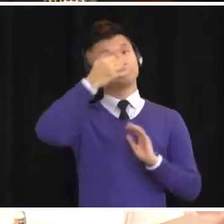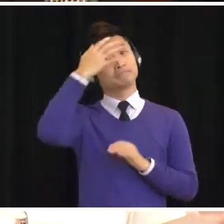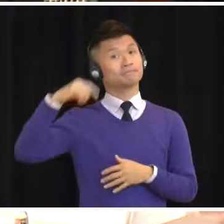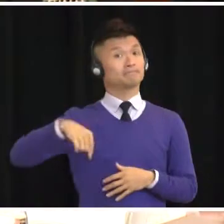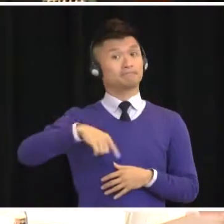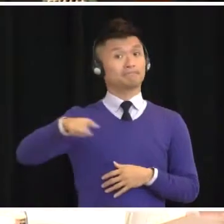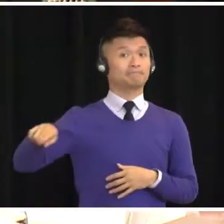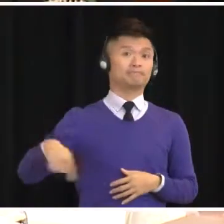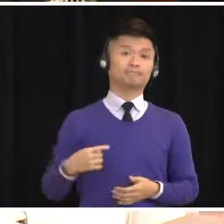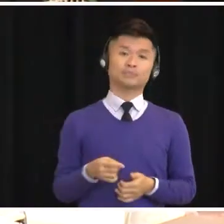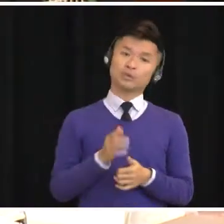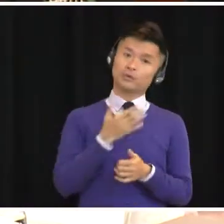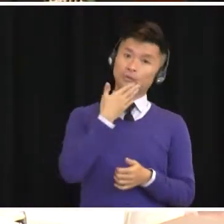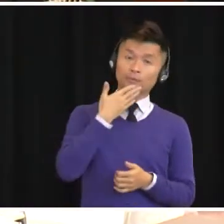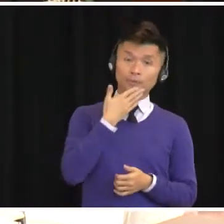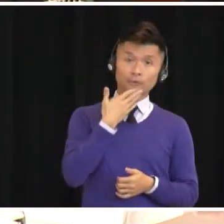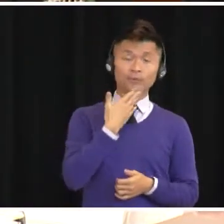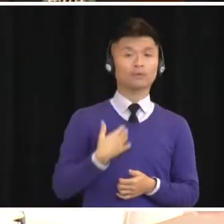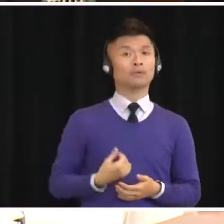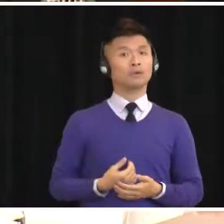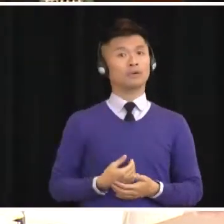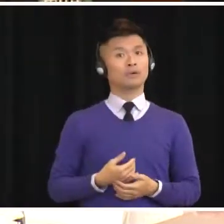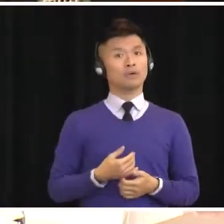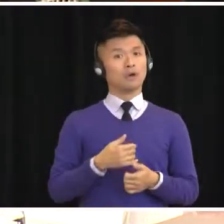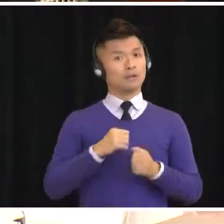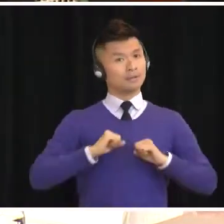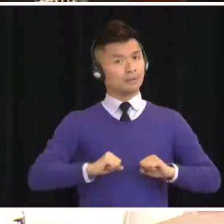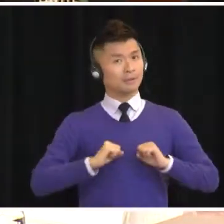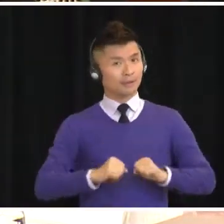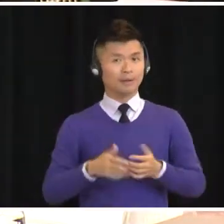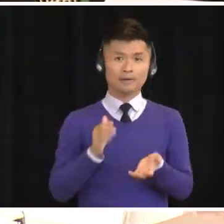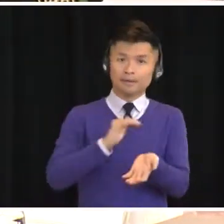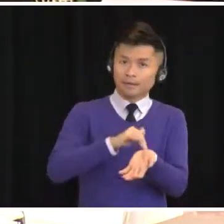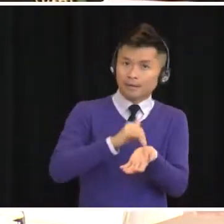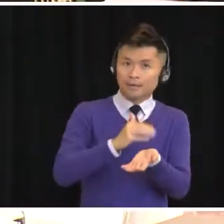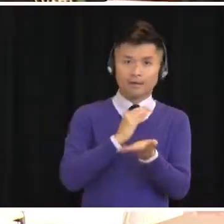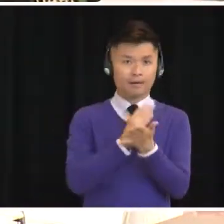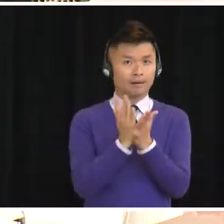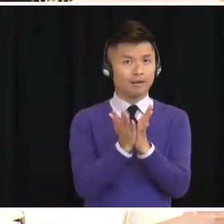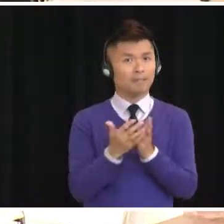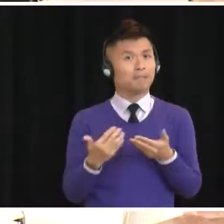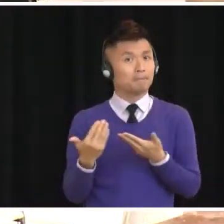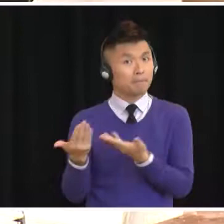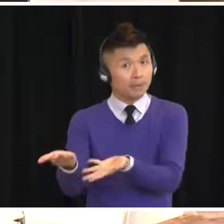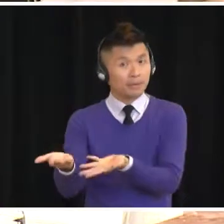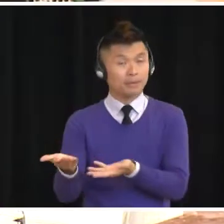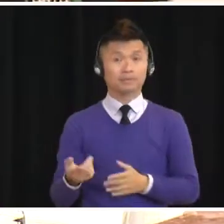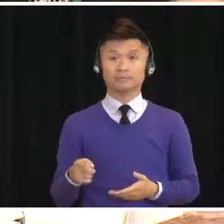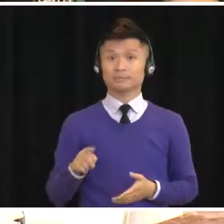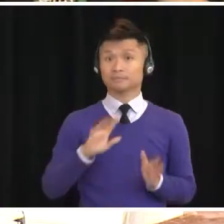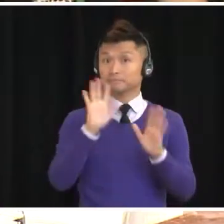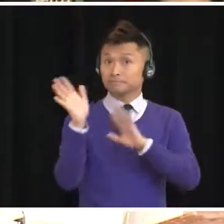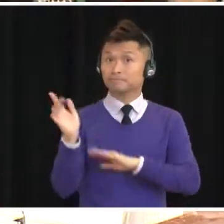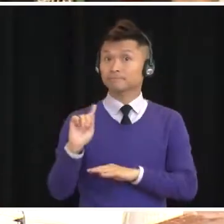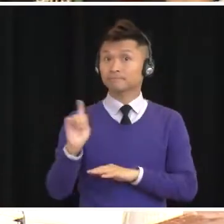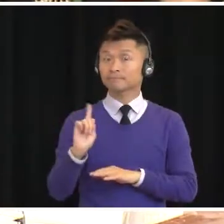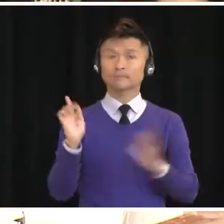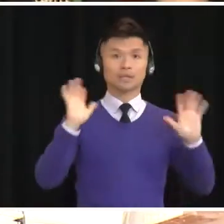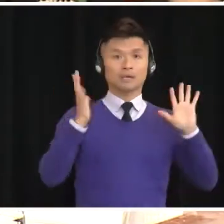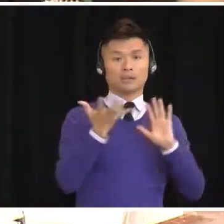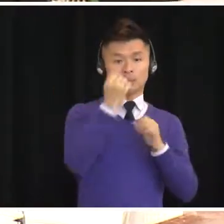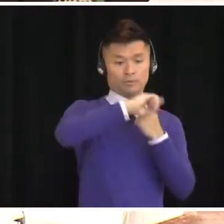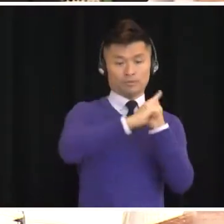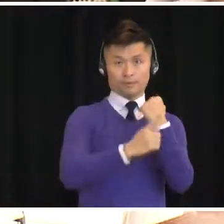Regarding stateless children, the services, healthcare services and benefits they